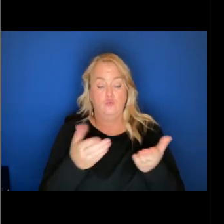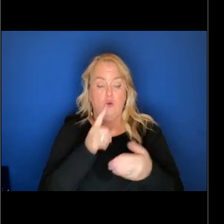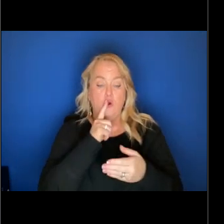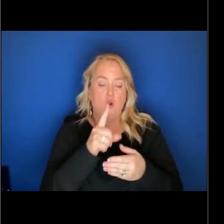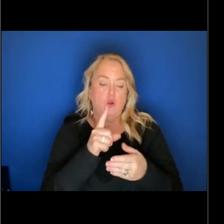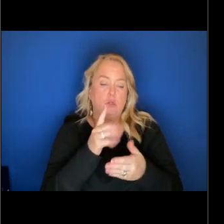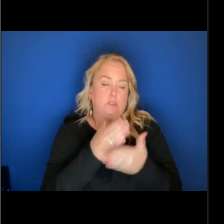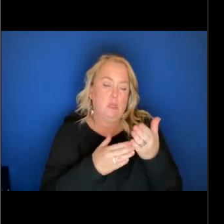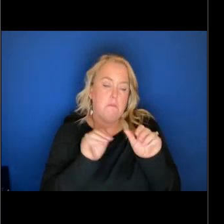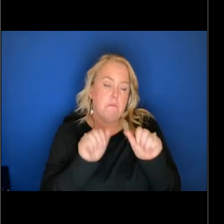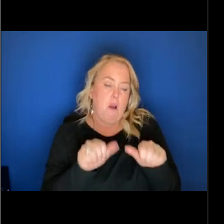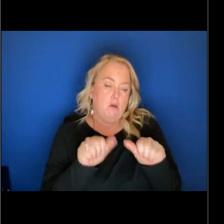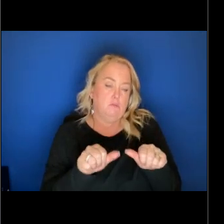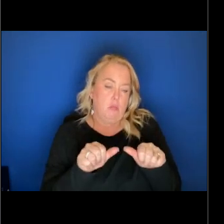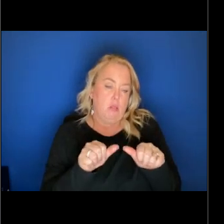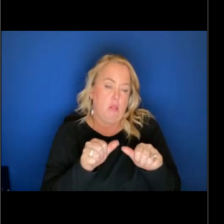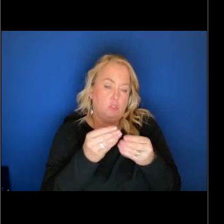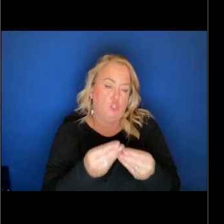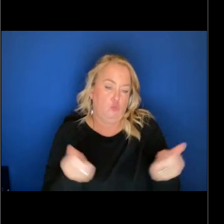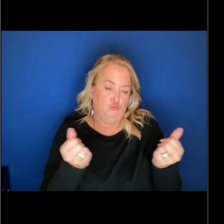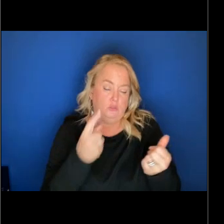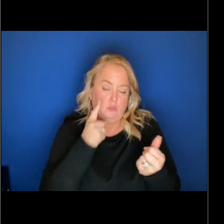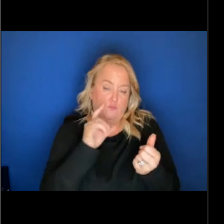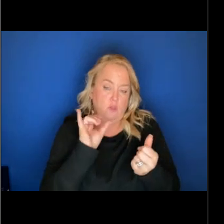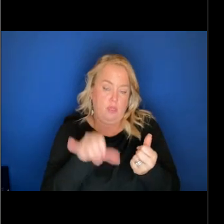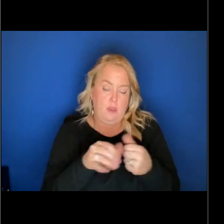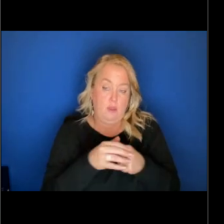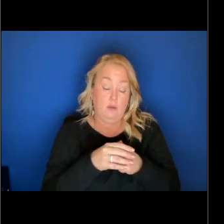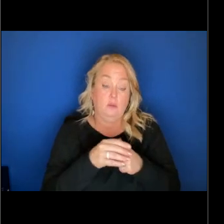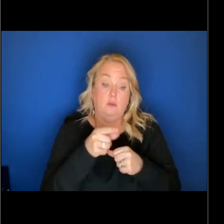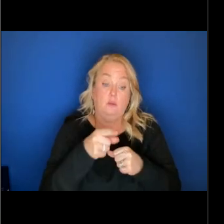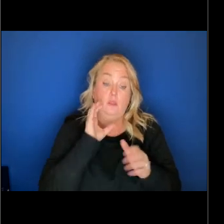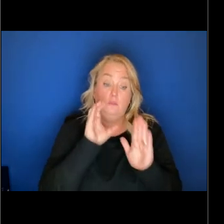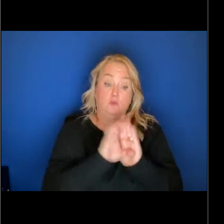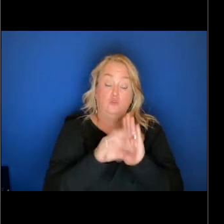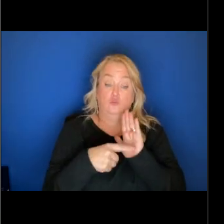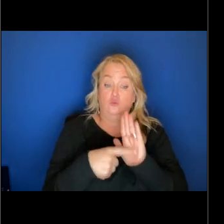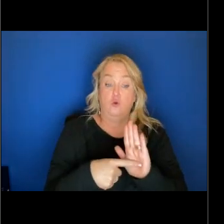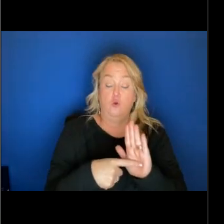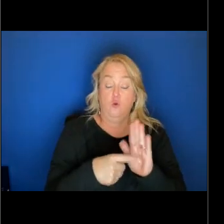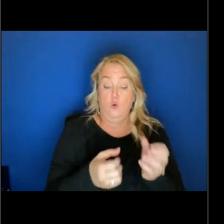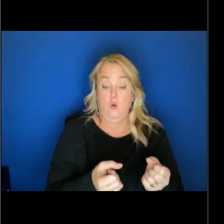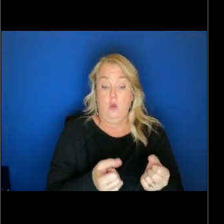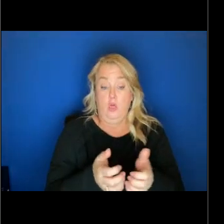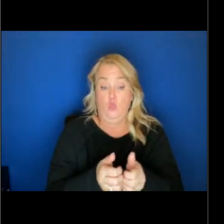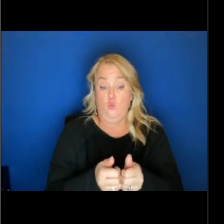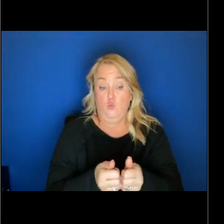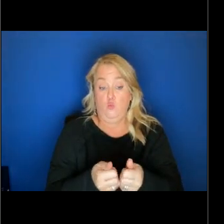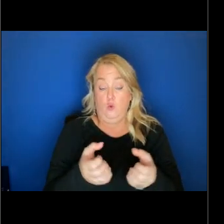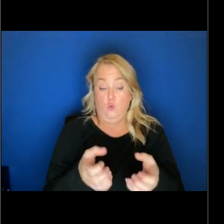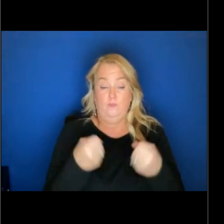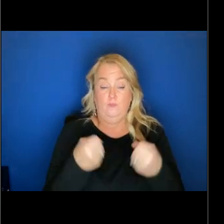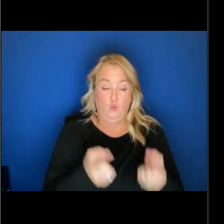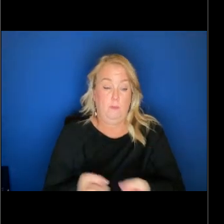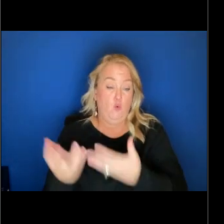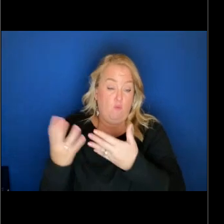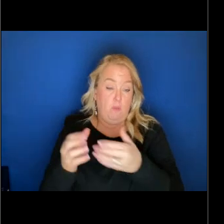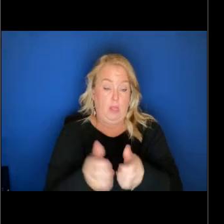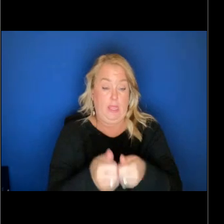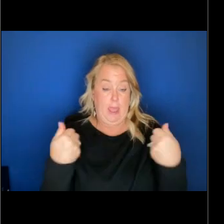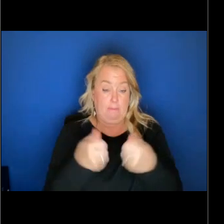possible solutions. Of those shown, the removable cabinet front is likely